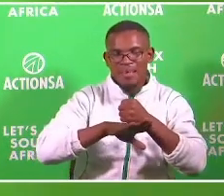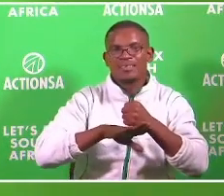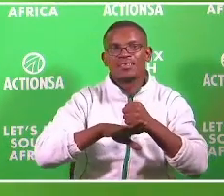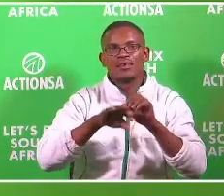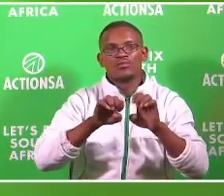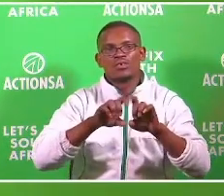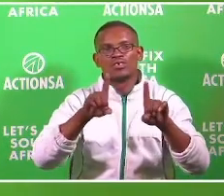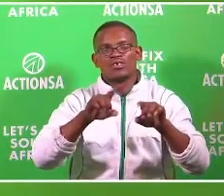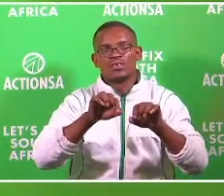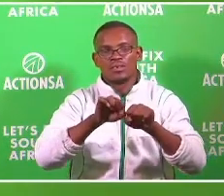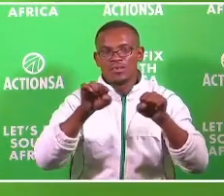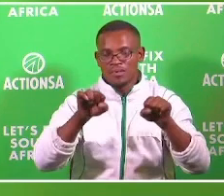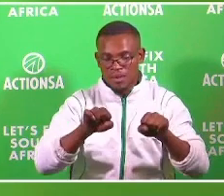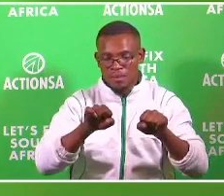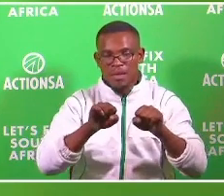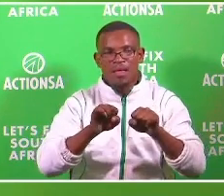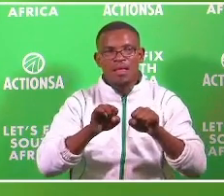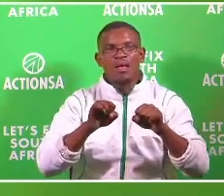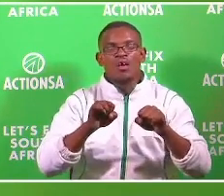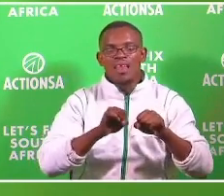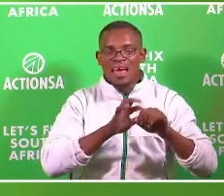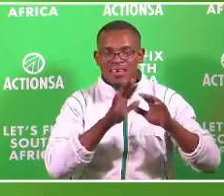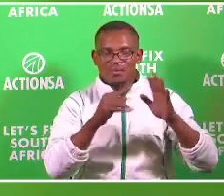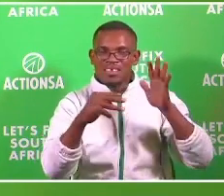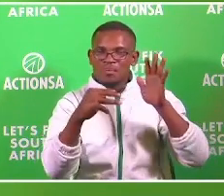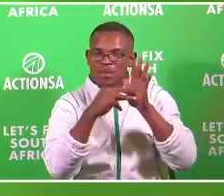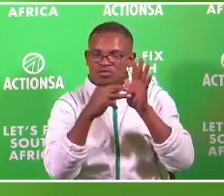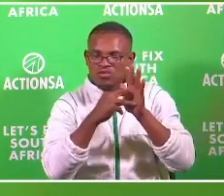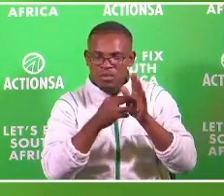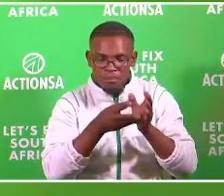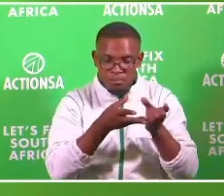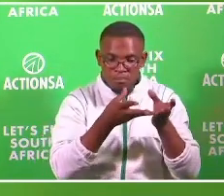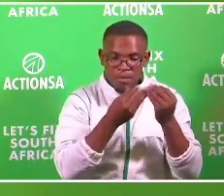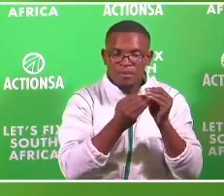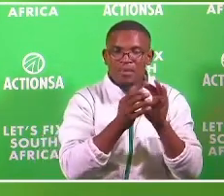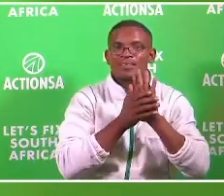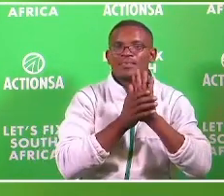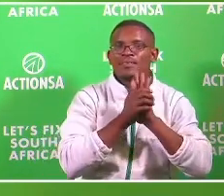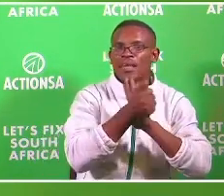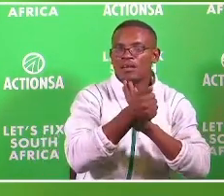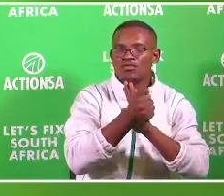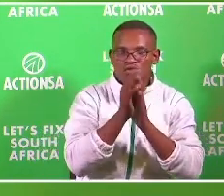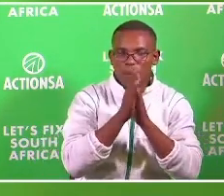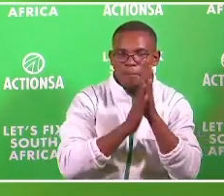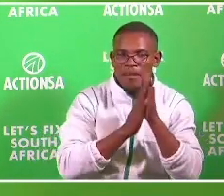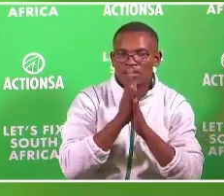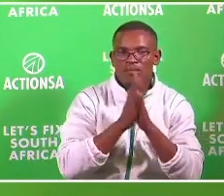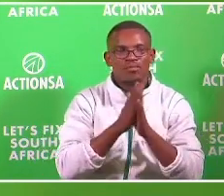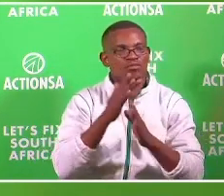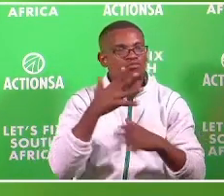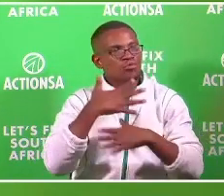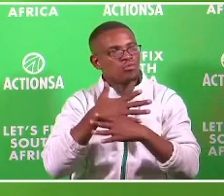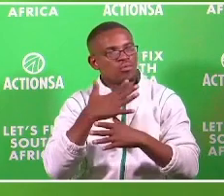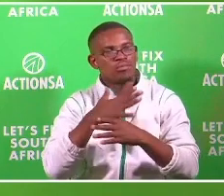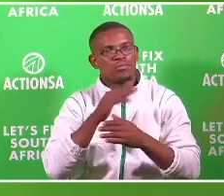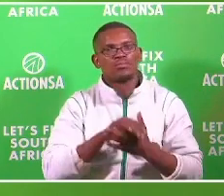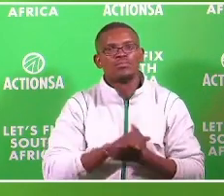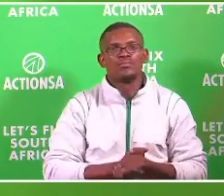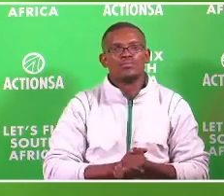system develops school leavers who have the skills to pursue prosperity.